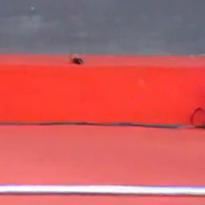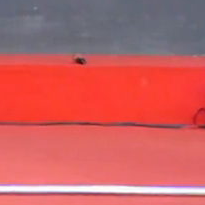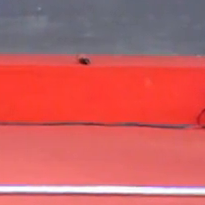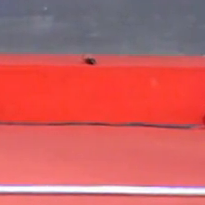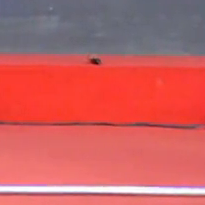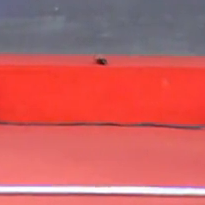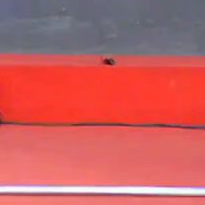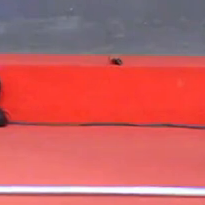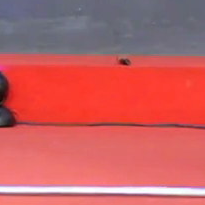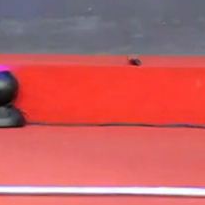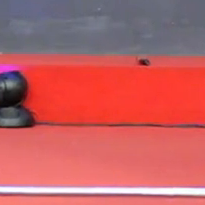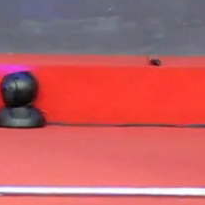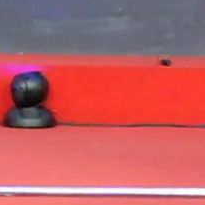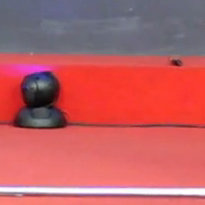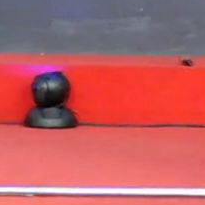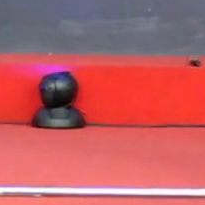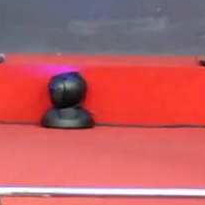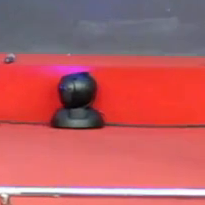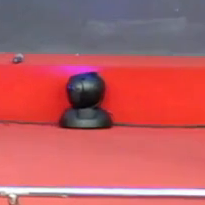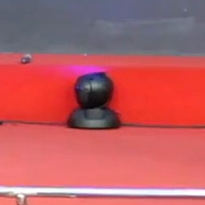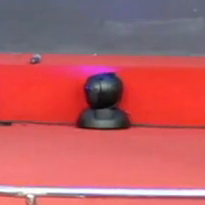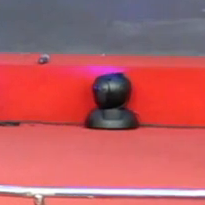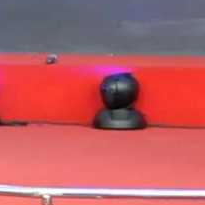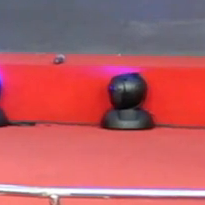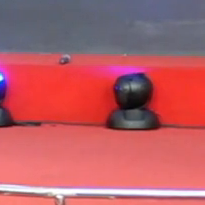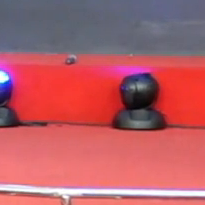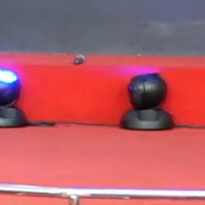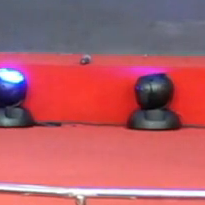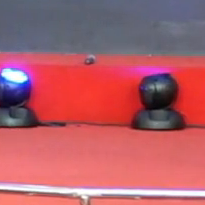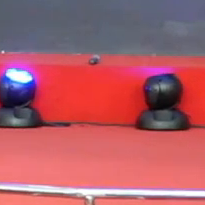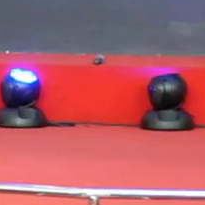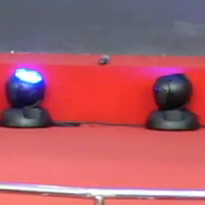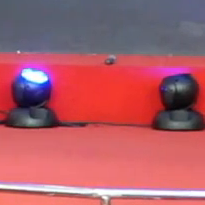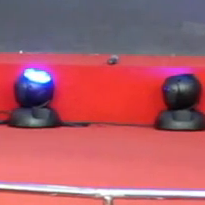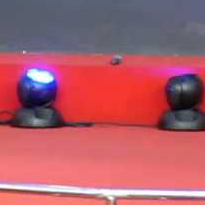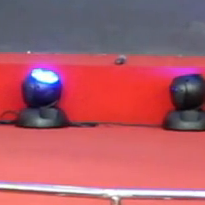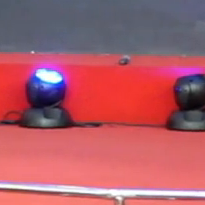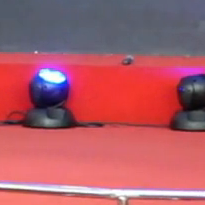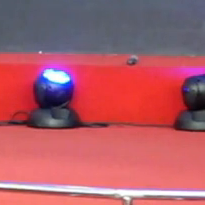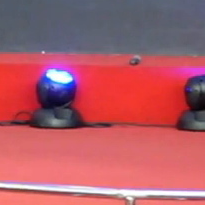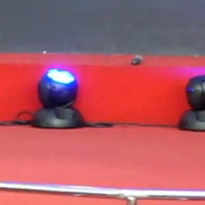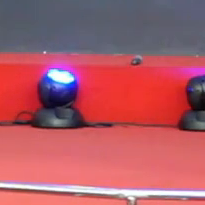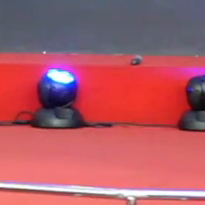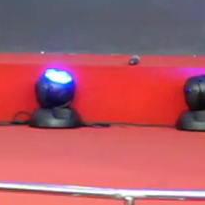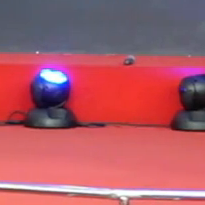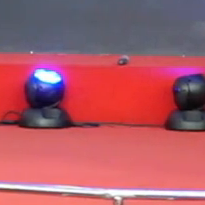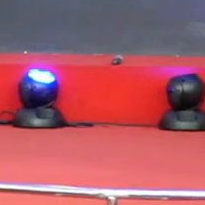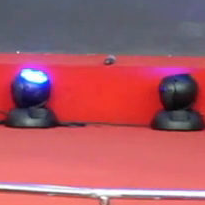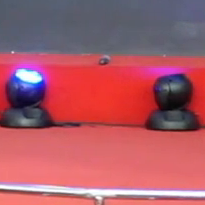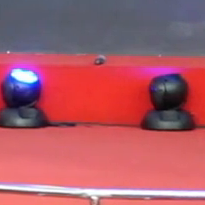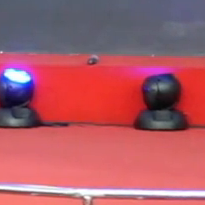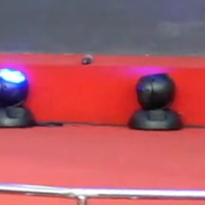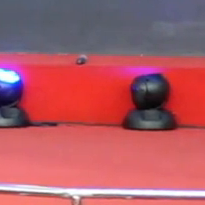about the harvest. Na akasikia mnenaji akinena kuhusu mavuno. So he thought he would exercise a great deal of faith. Kwa hivyo